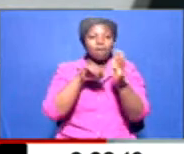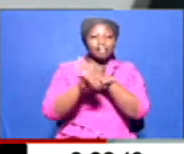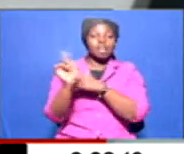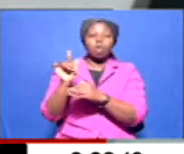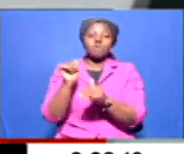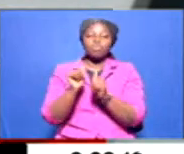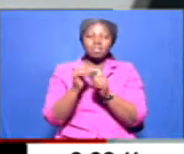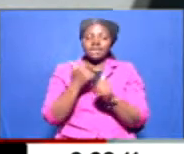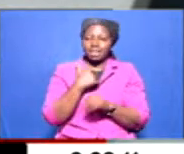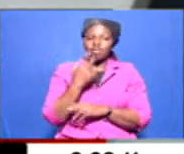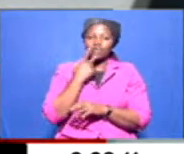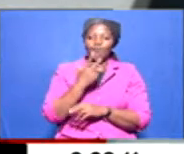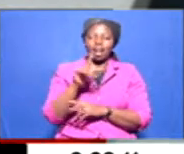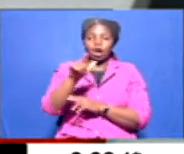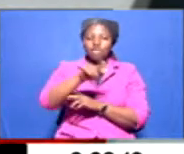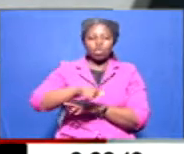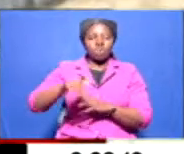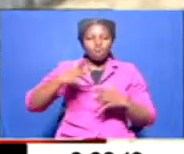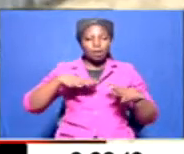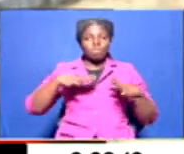and foreign exhibitors.